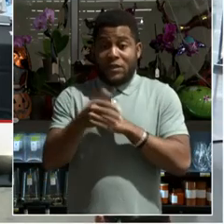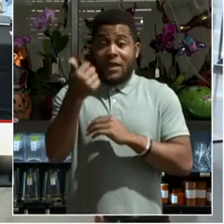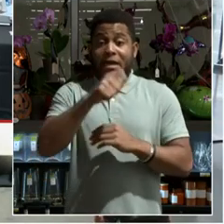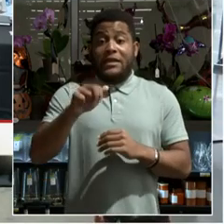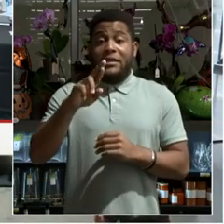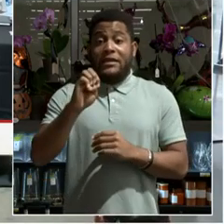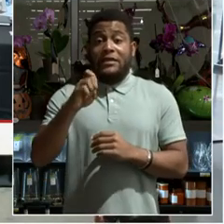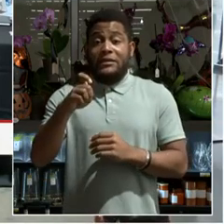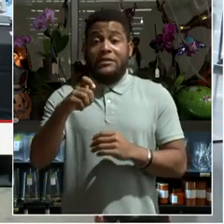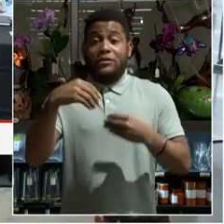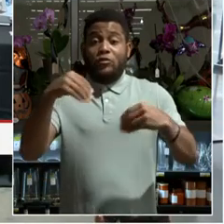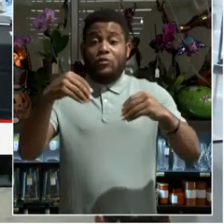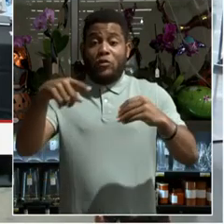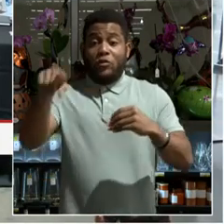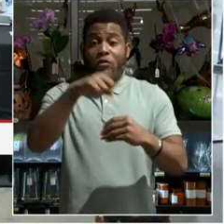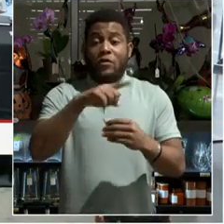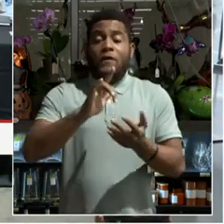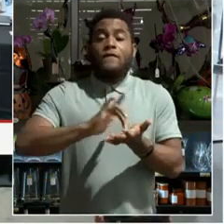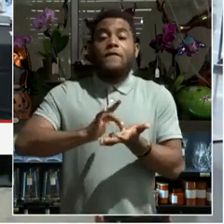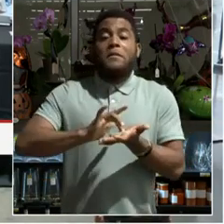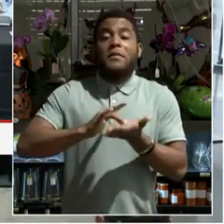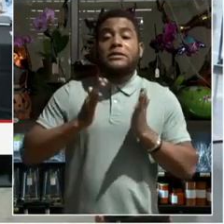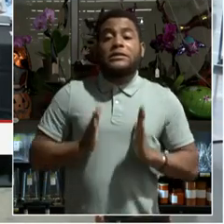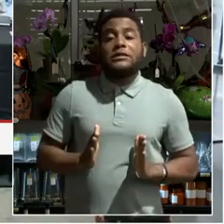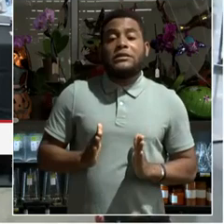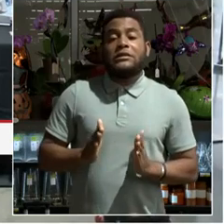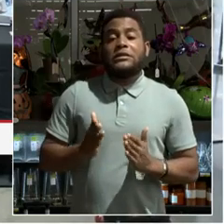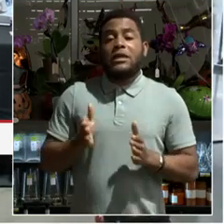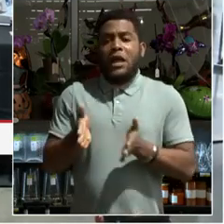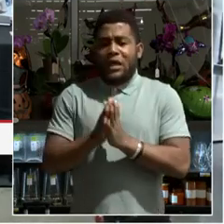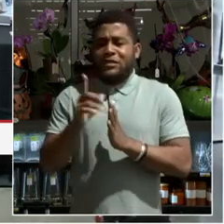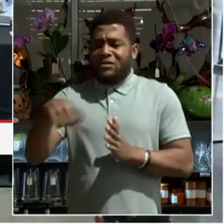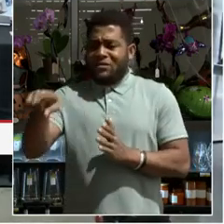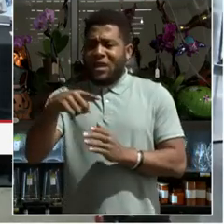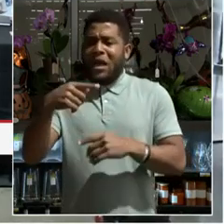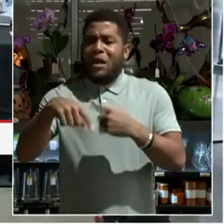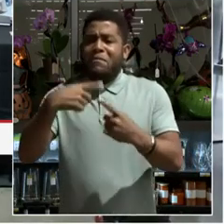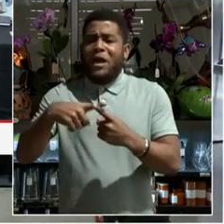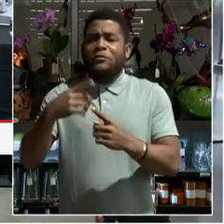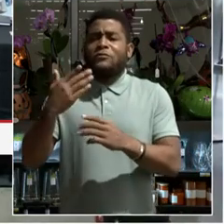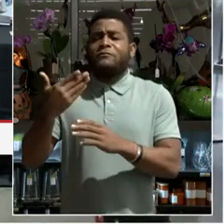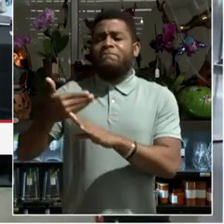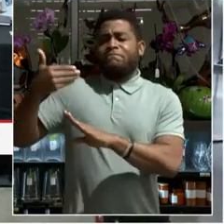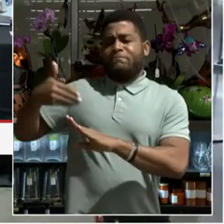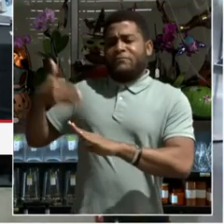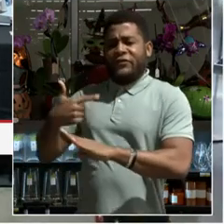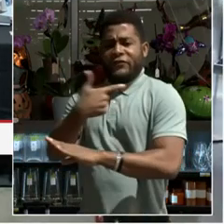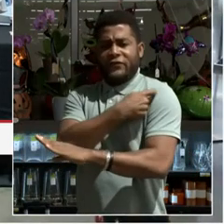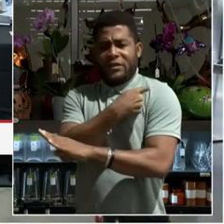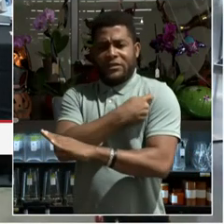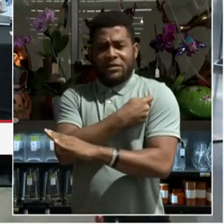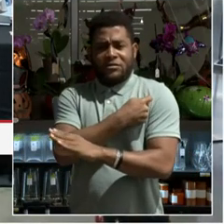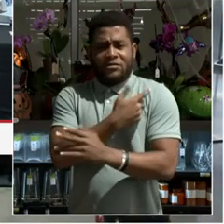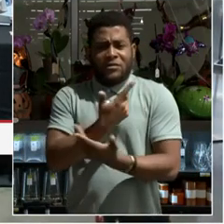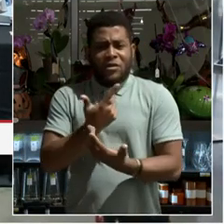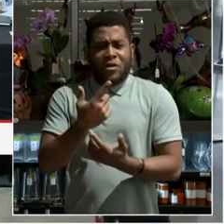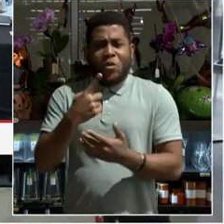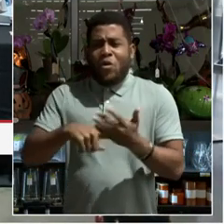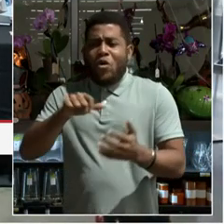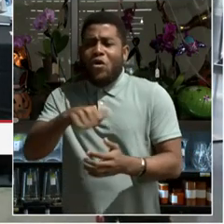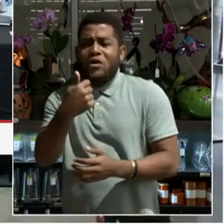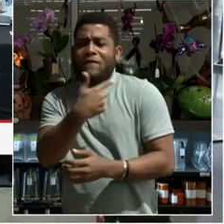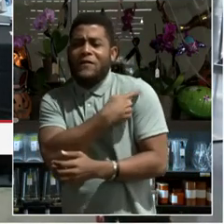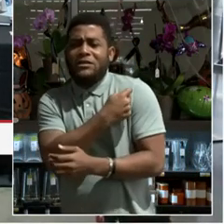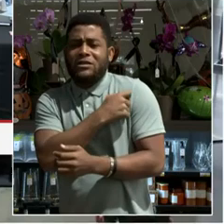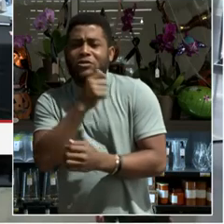pharmacist asks you questions about your previous vaccination history, your vaccine history. What other vaccines have you received in the